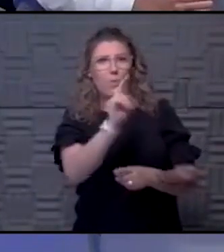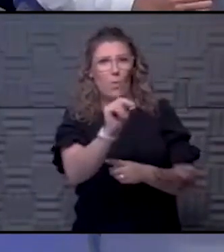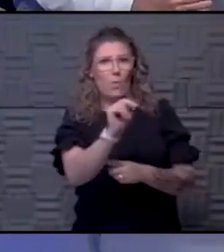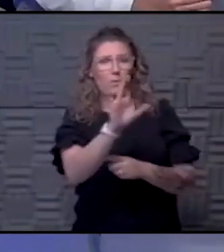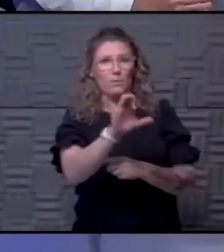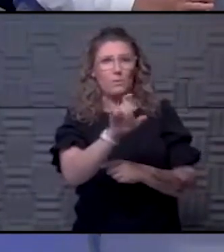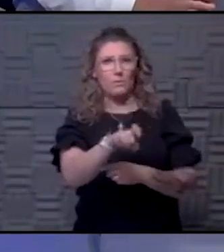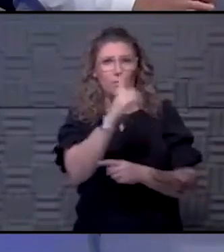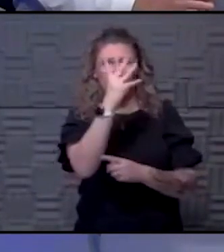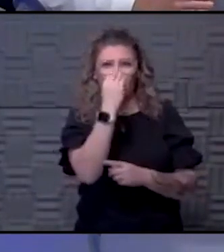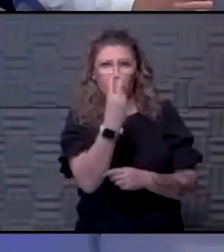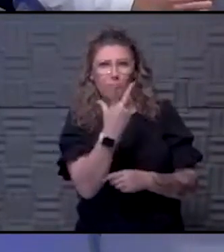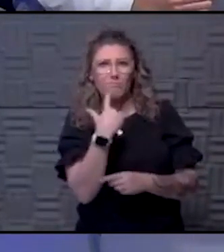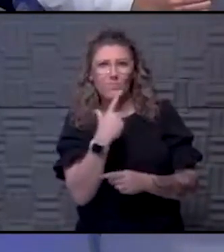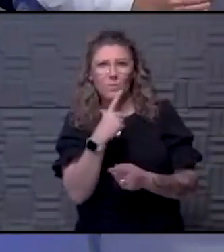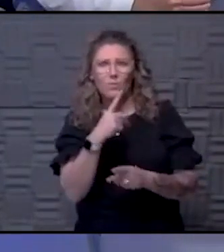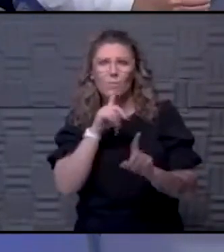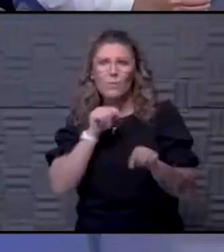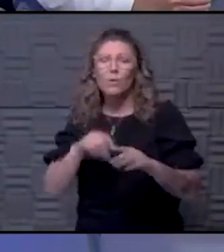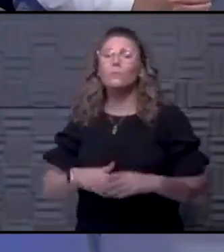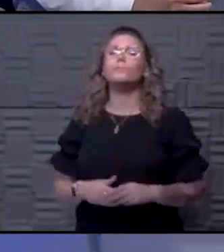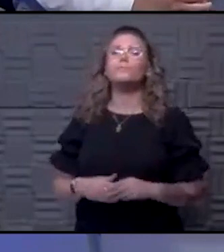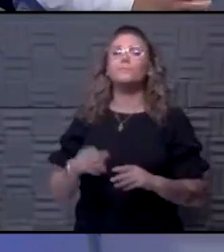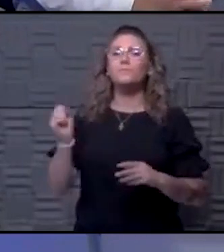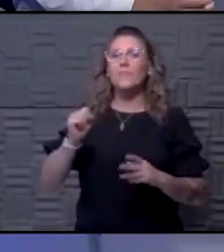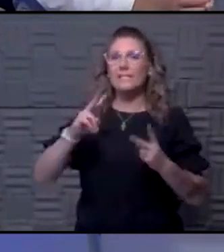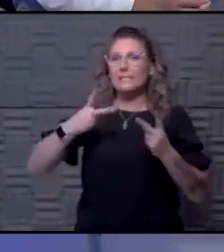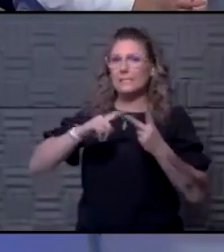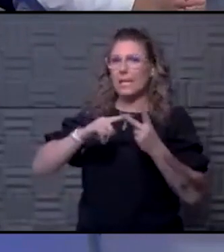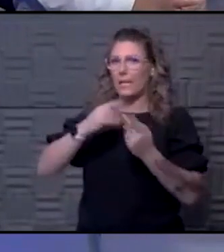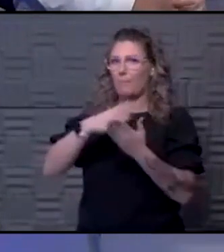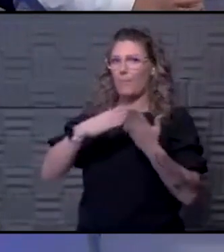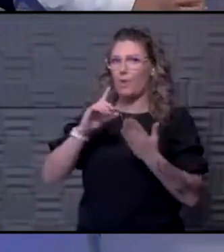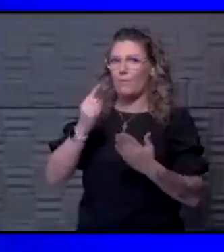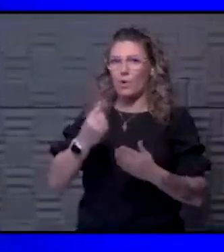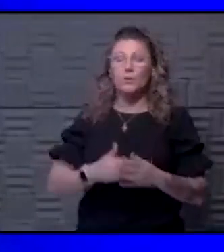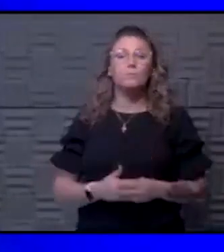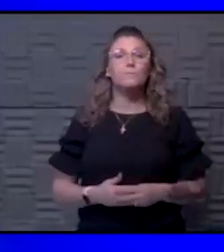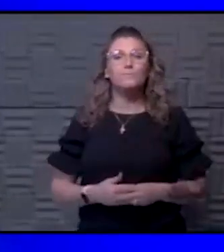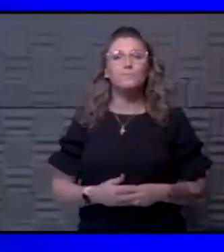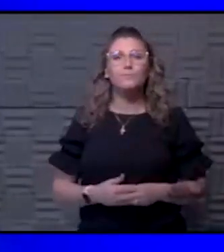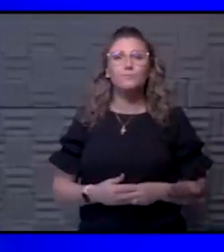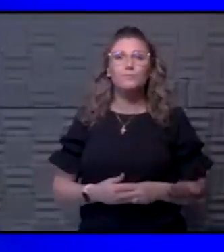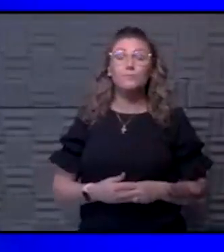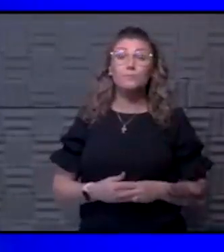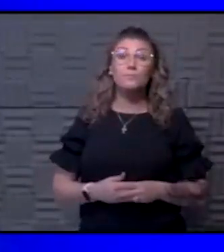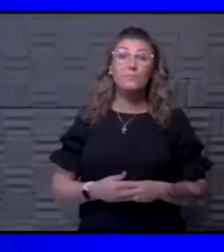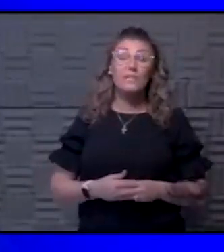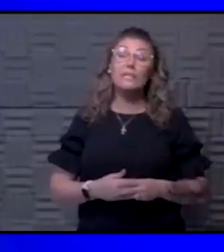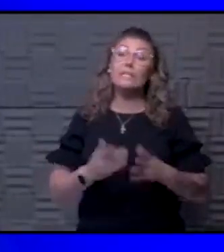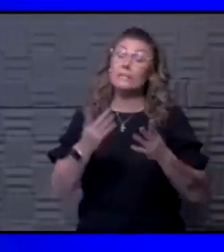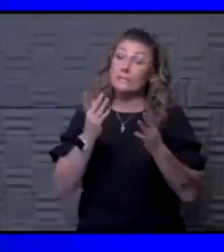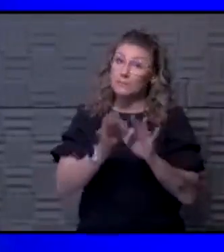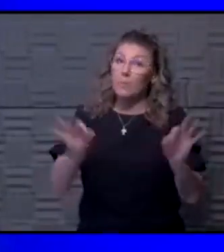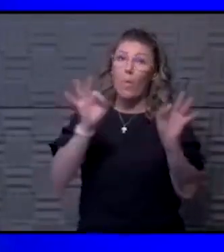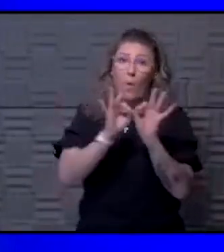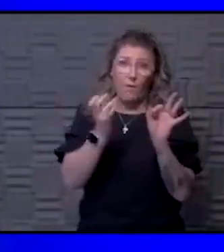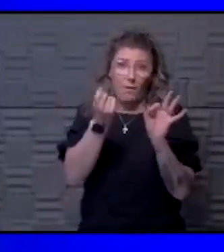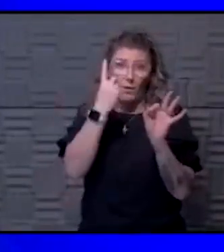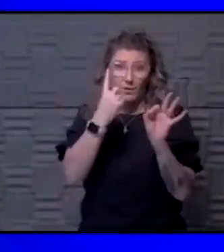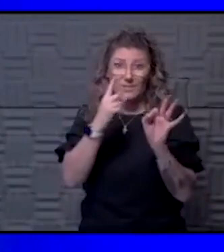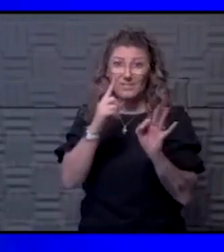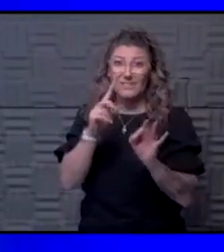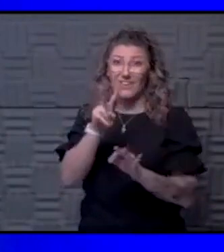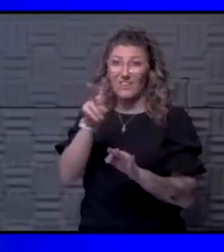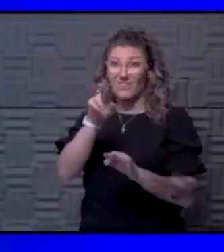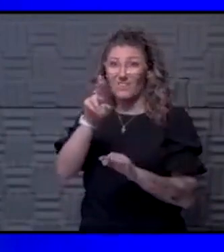that as well? Let's start with that kind of question first. Yeah, so let me answer the second part first. So this, I think, is important to understand. VAERS, that we've talked about quite a